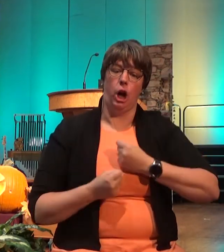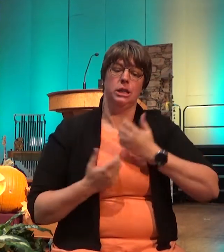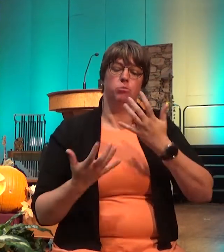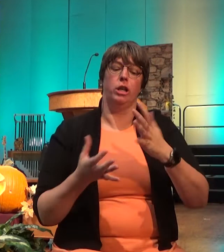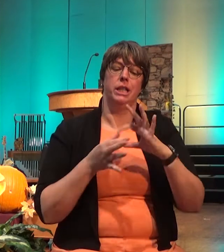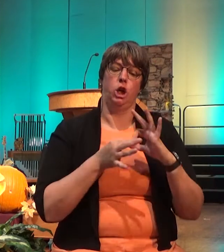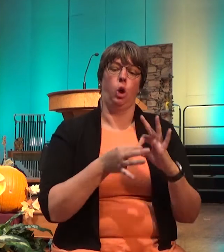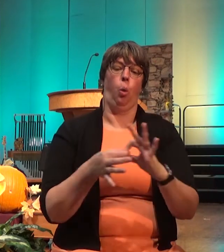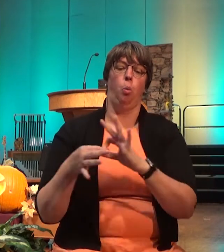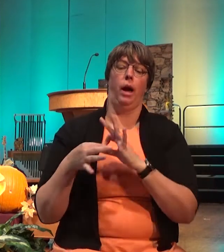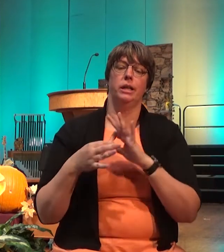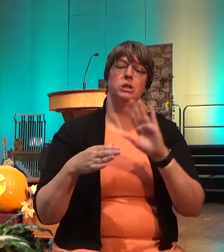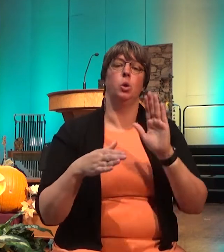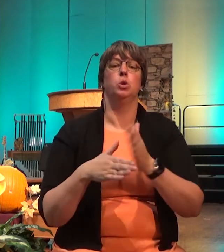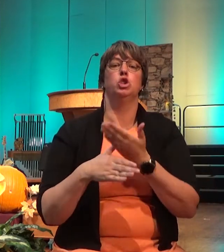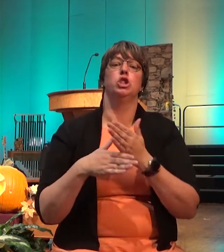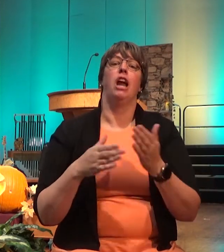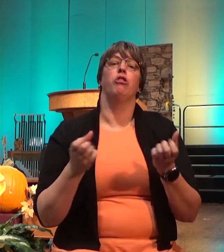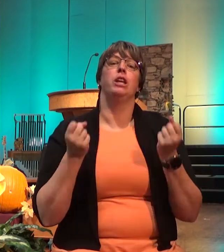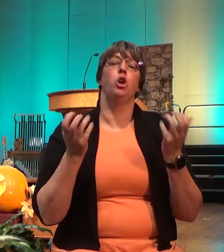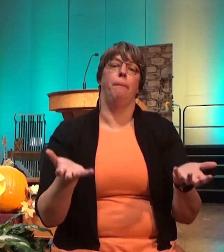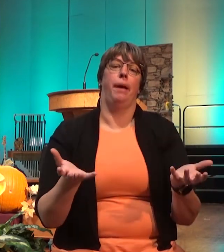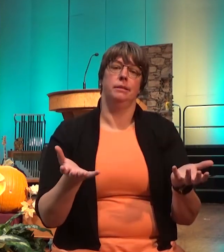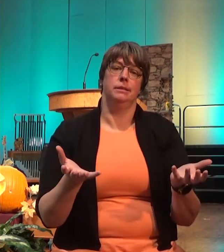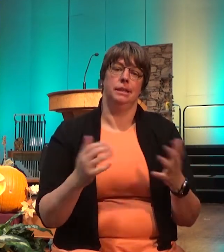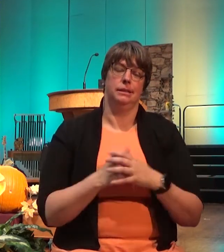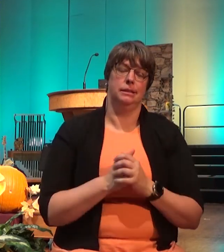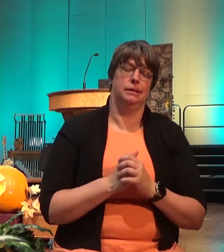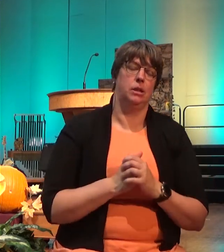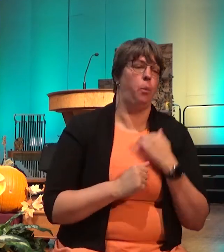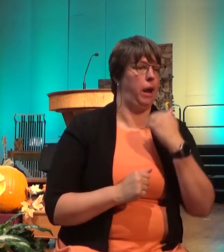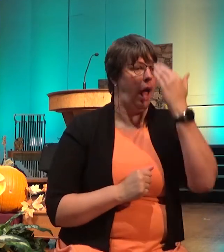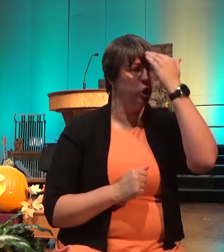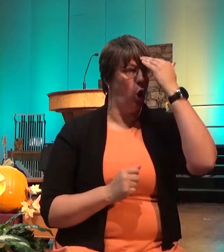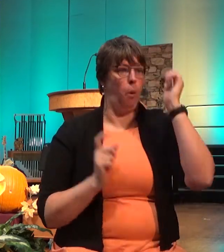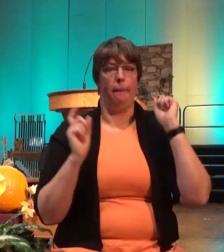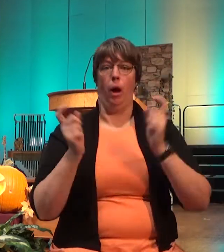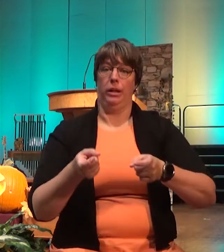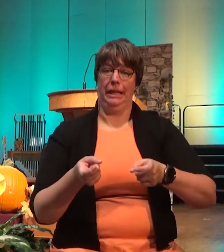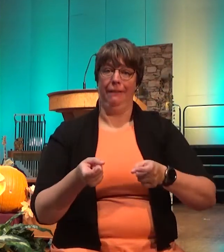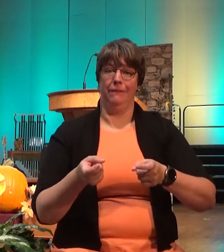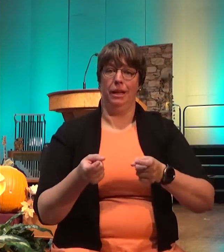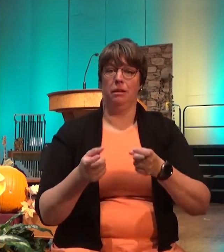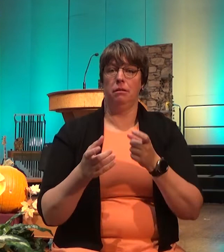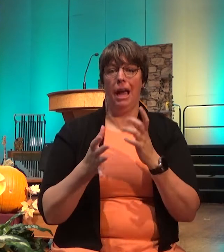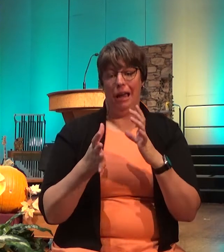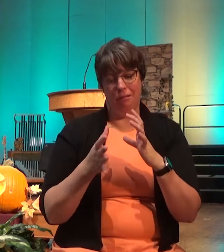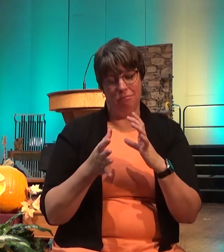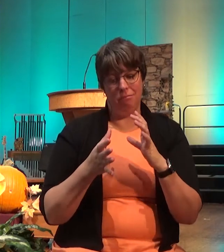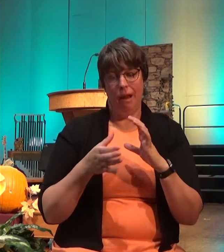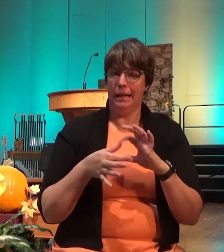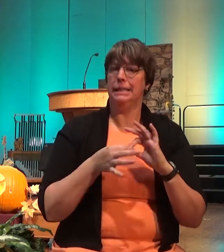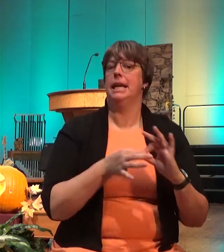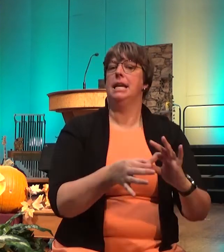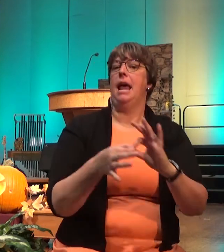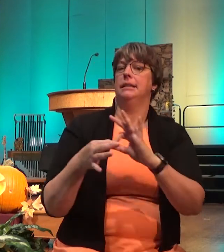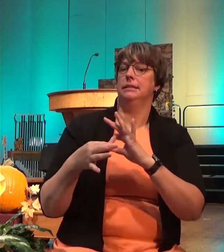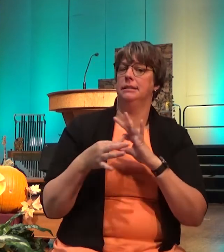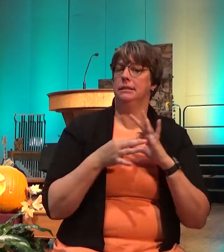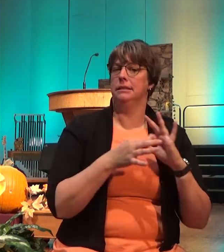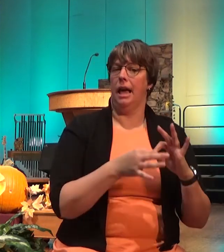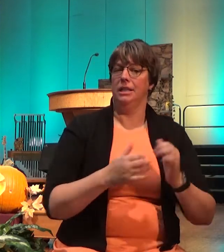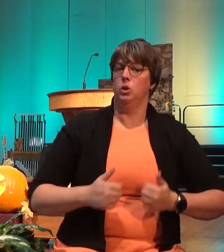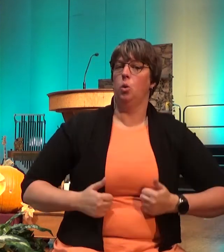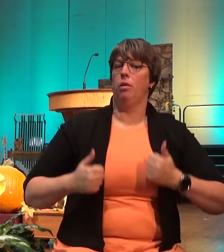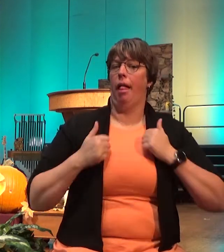through sharing abundance. What I know about giving is that it connects us to the life that lives within us,